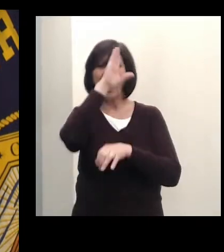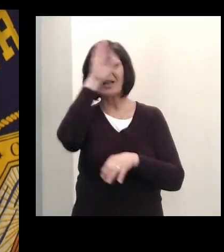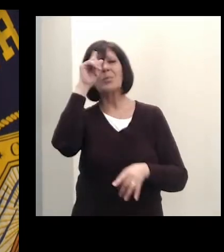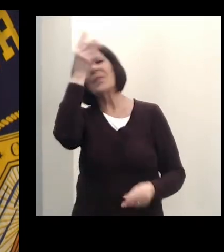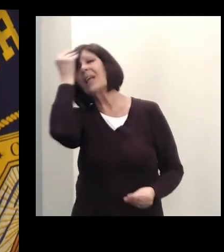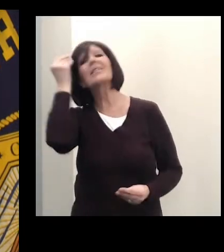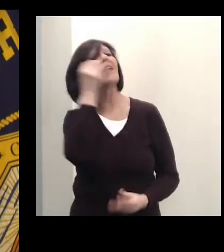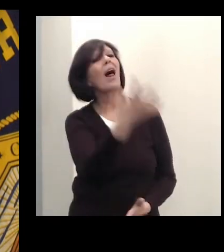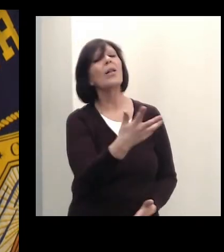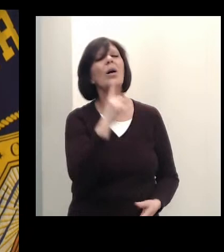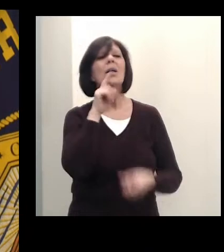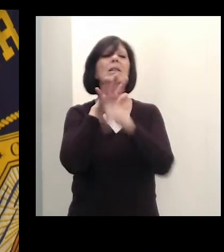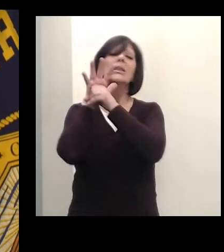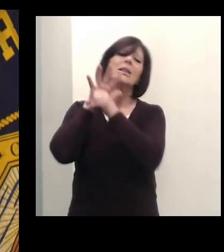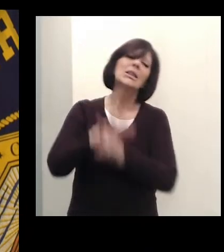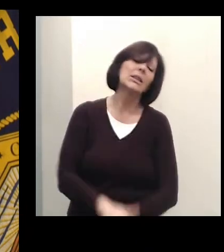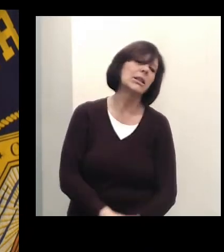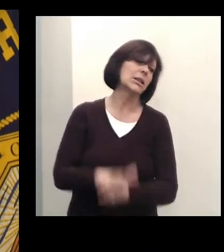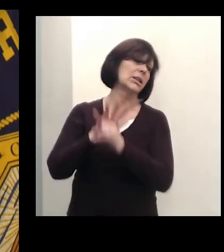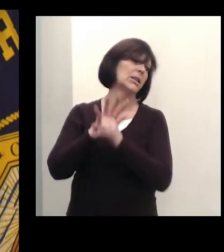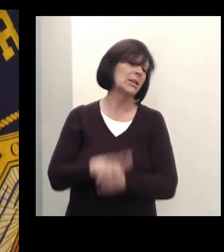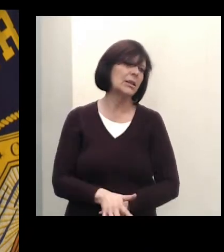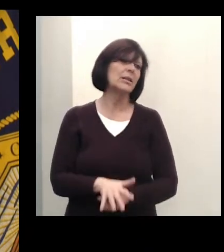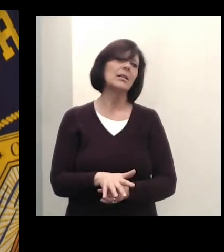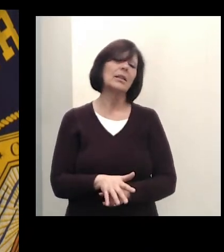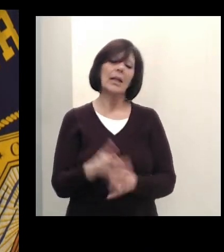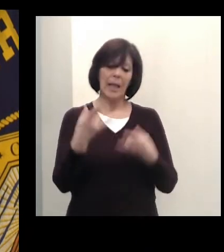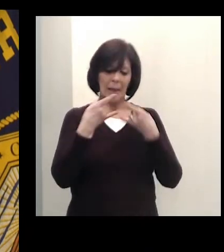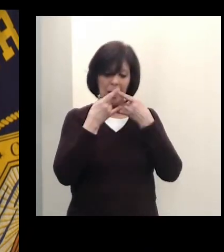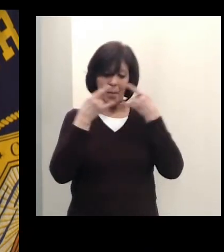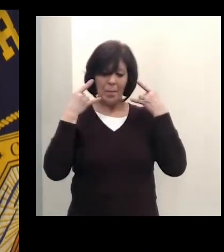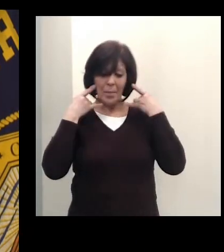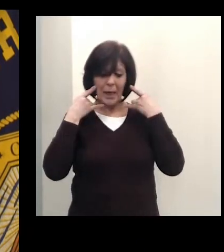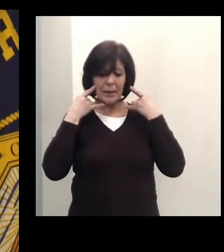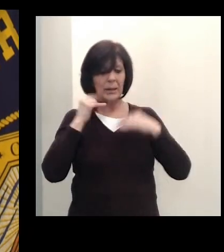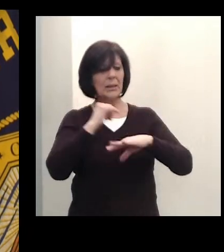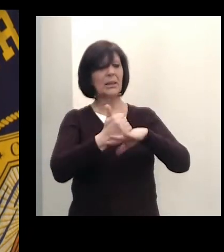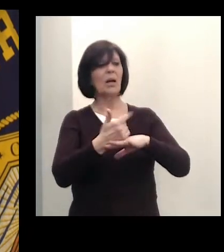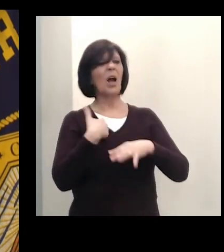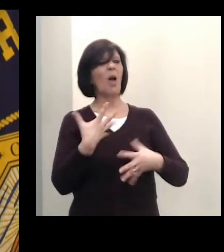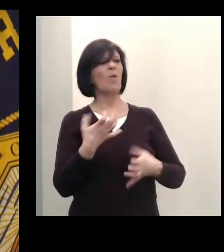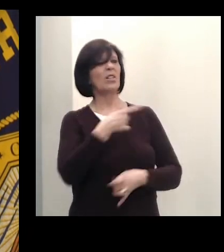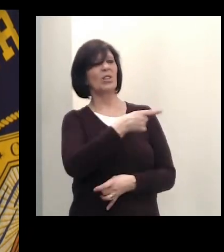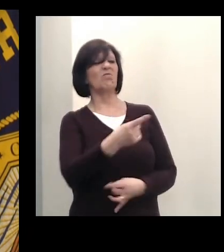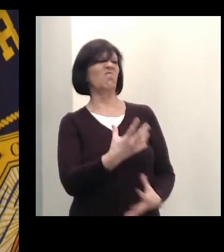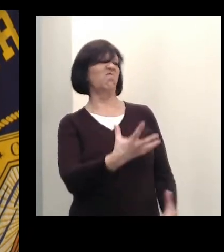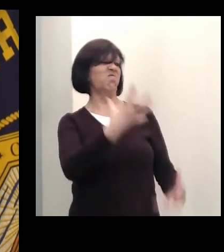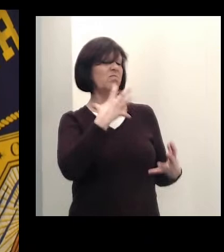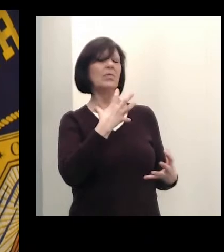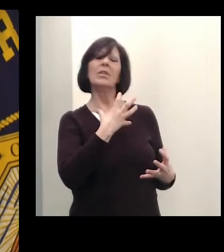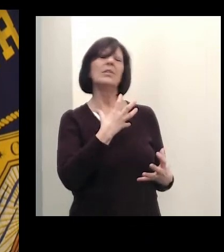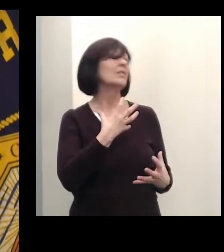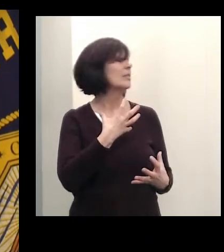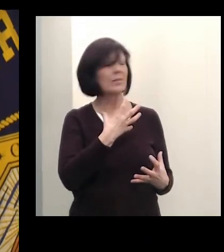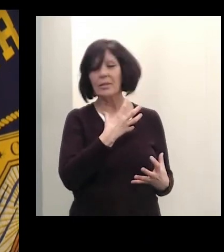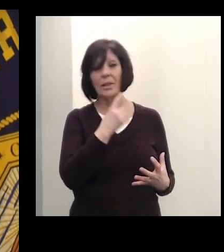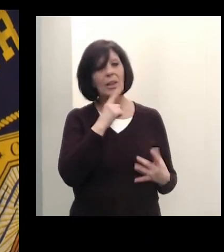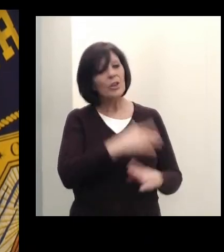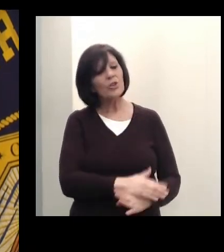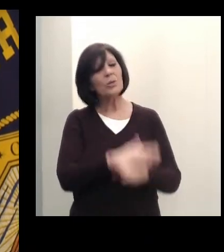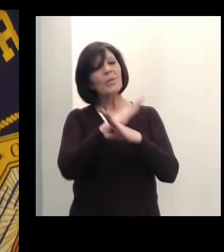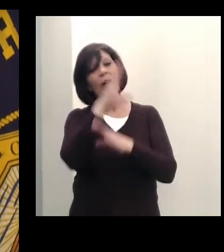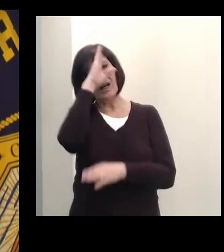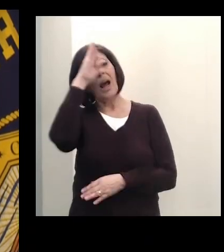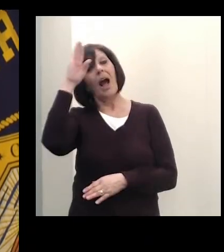stressed they are. The mask mandate was not put in place to make people's lives miserable. It was to prevent our hospitals